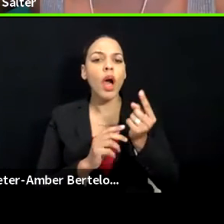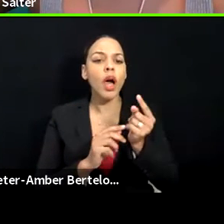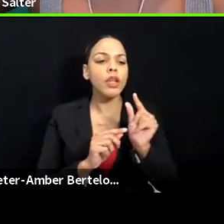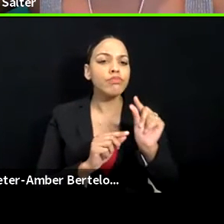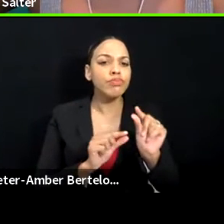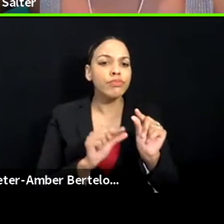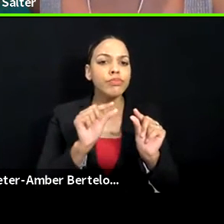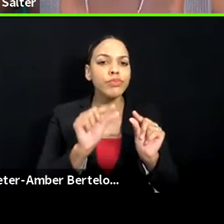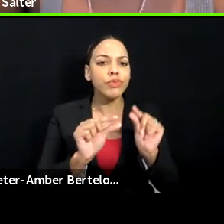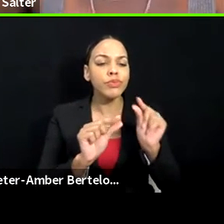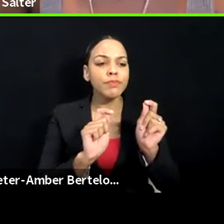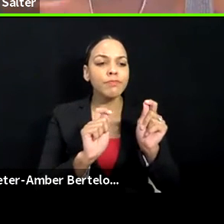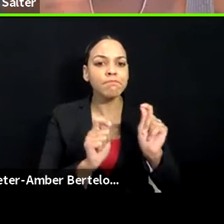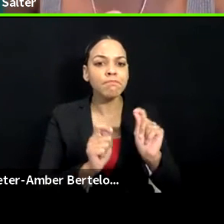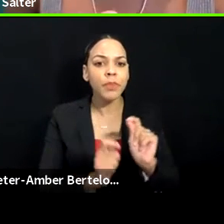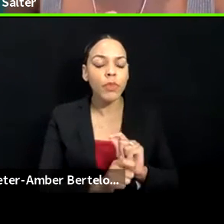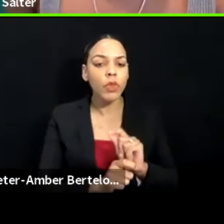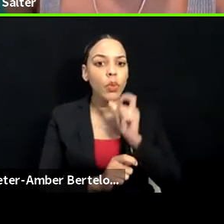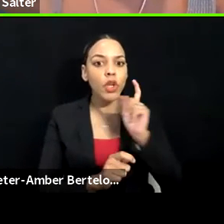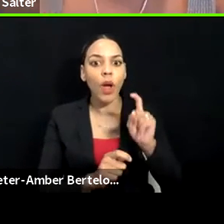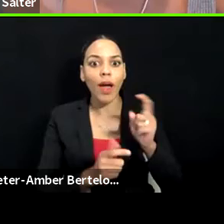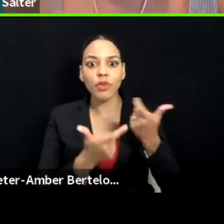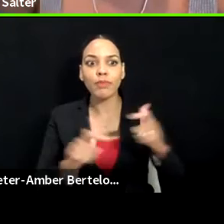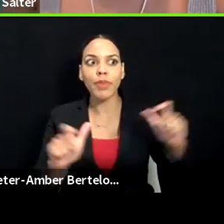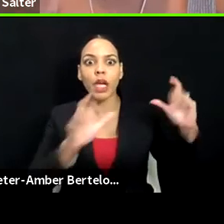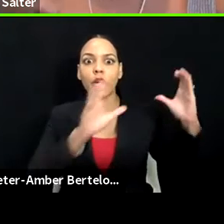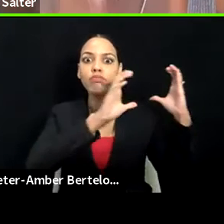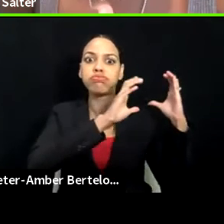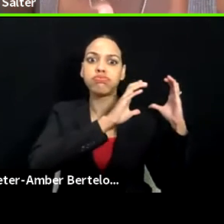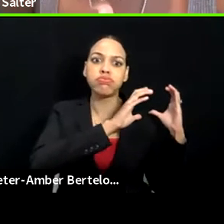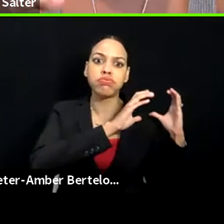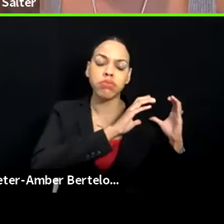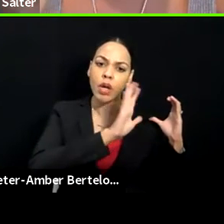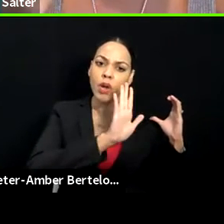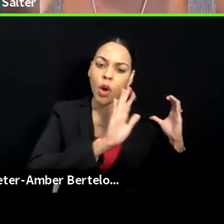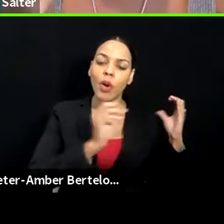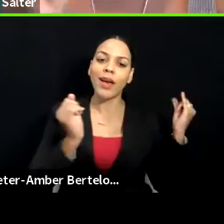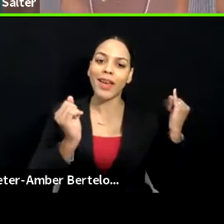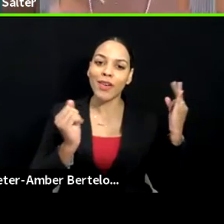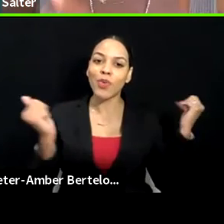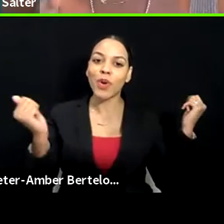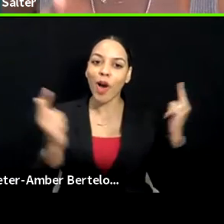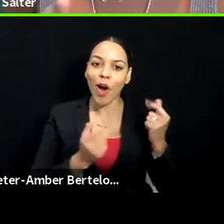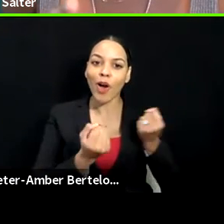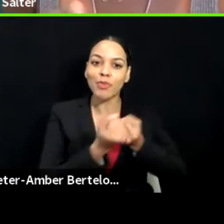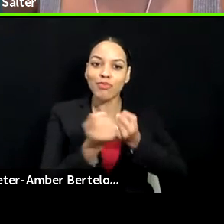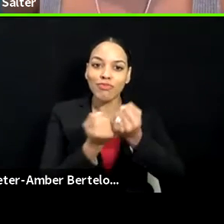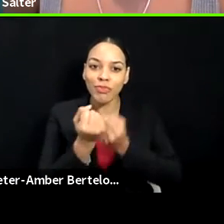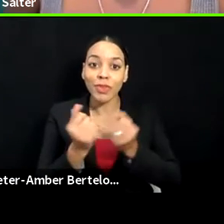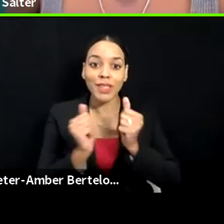any boulders if we all step up. So how do we create a culture of advocacy like that?